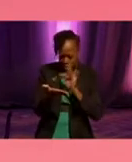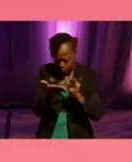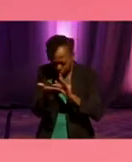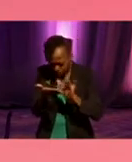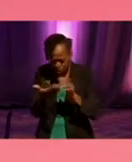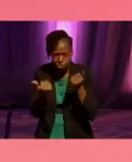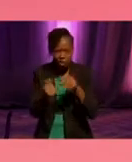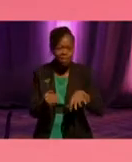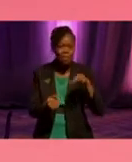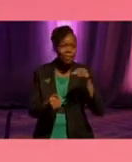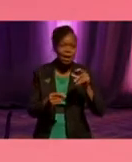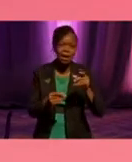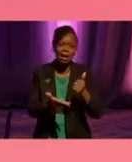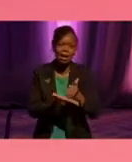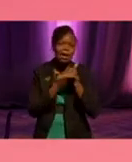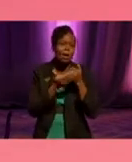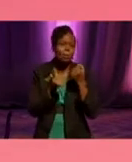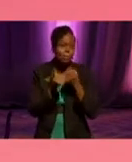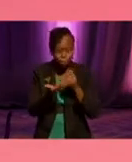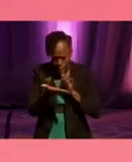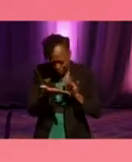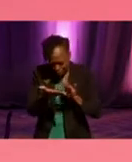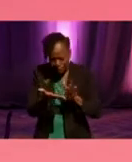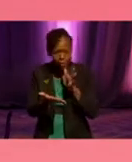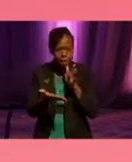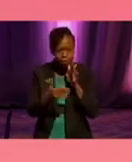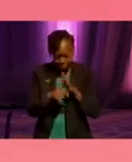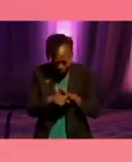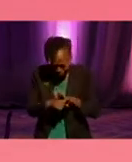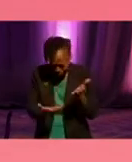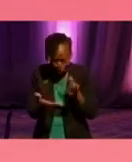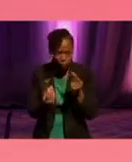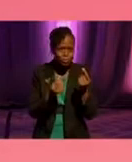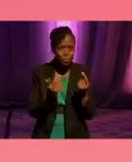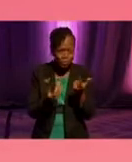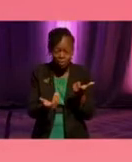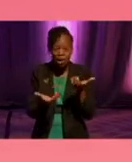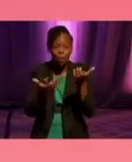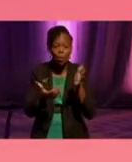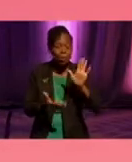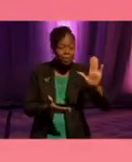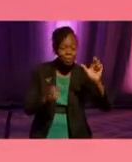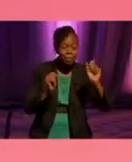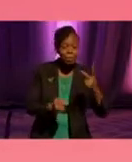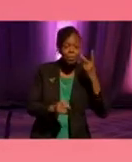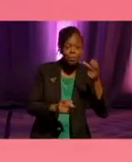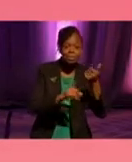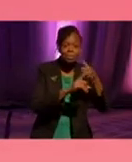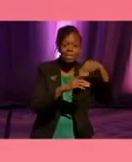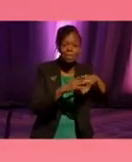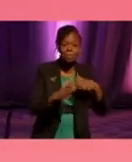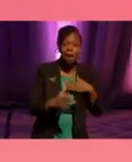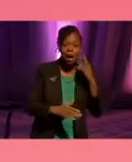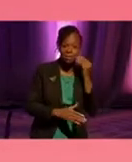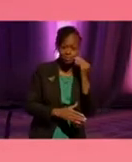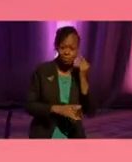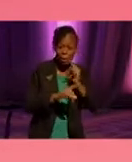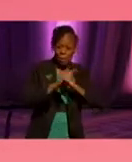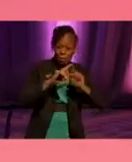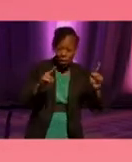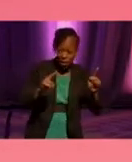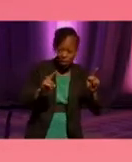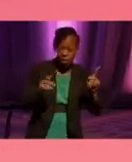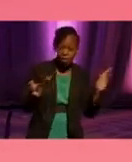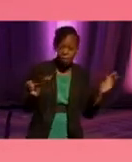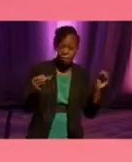just for them to see themselves in my experience. But an